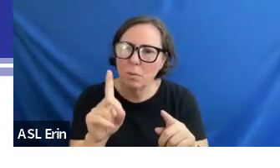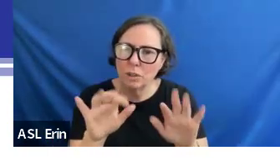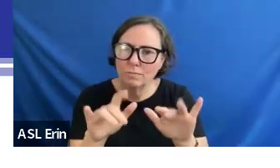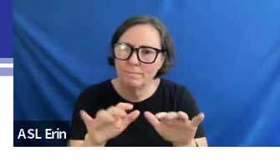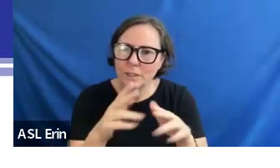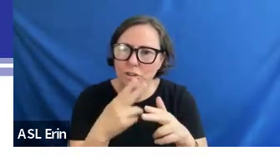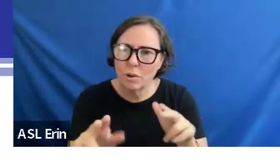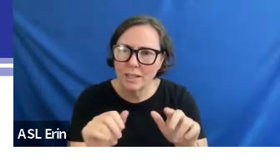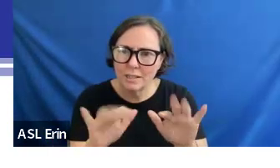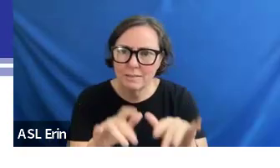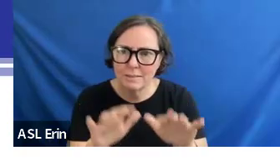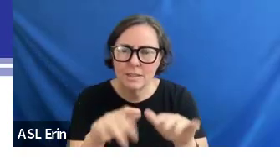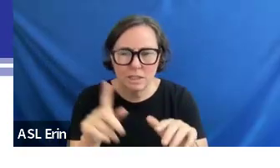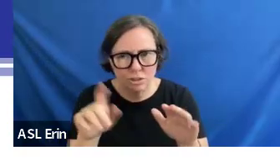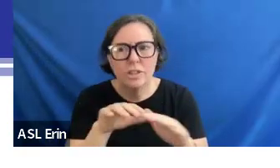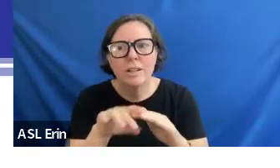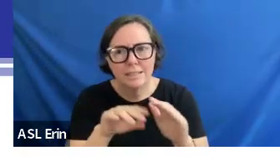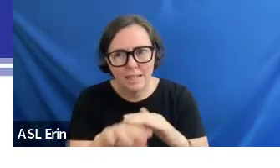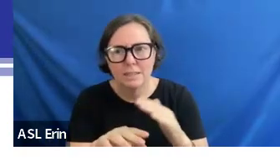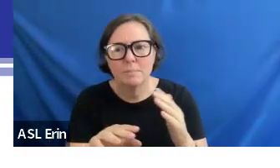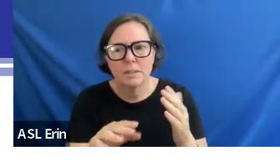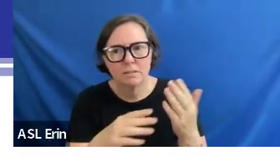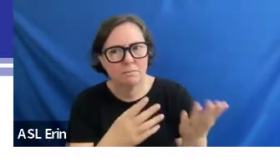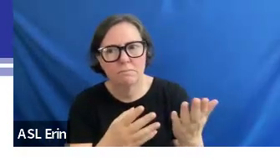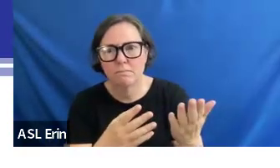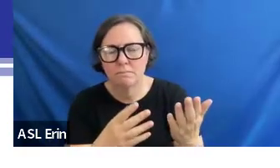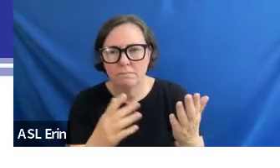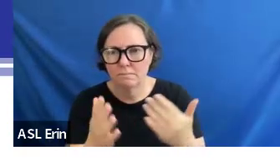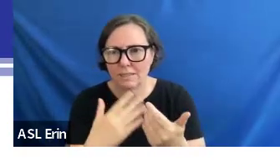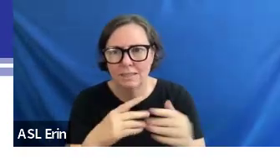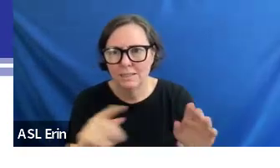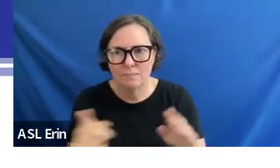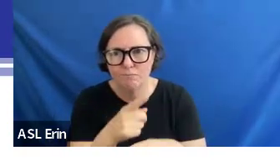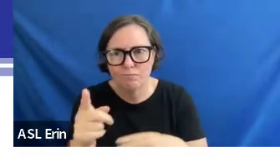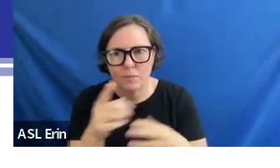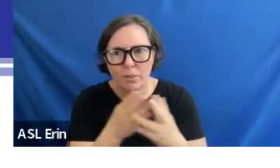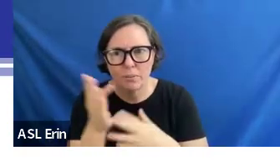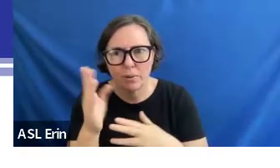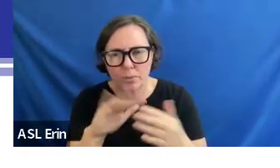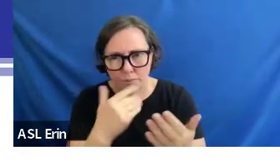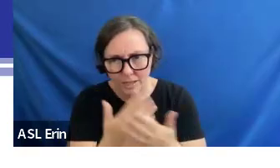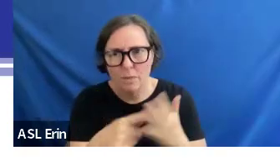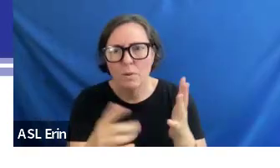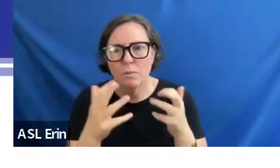accessible on those pages, and they should be able to navigate through the screens to get to it.